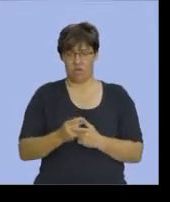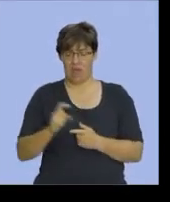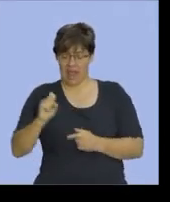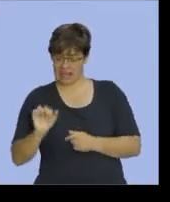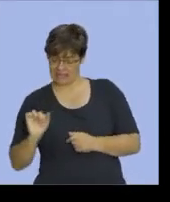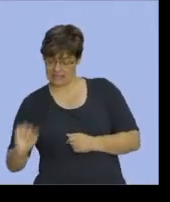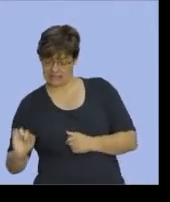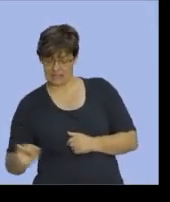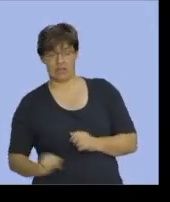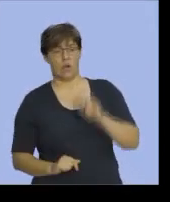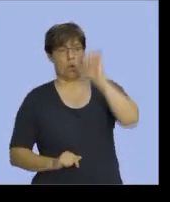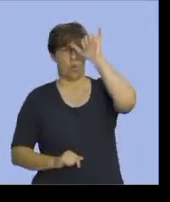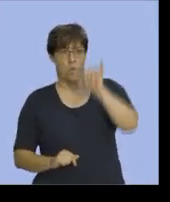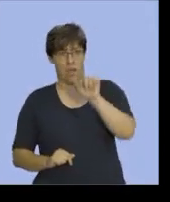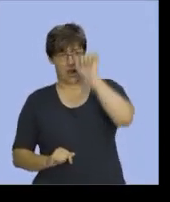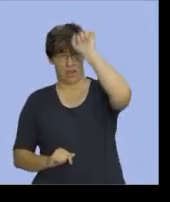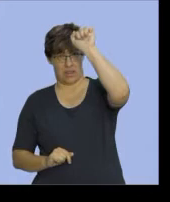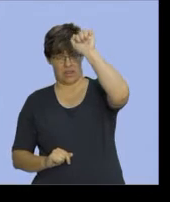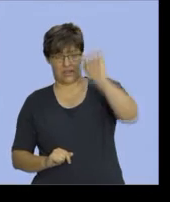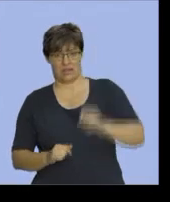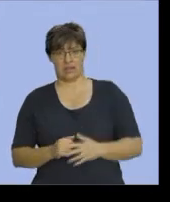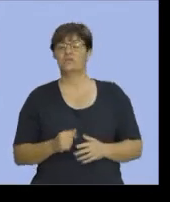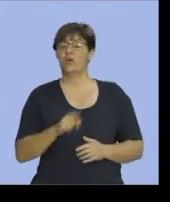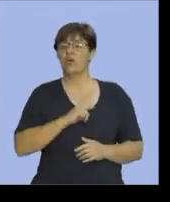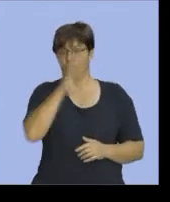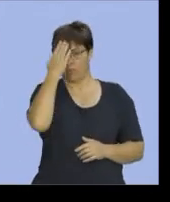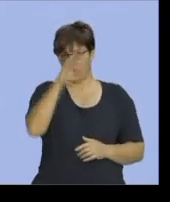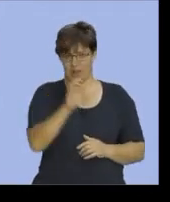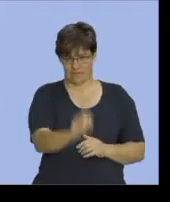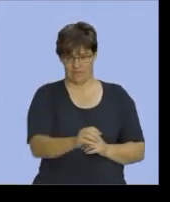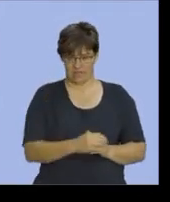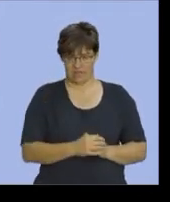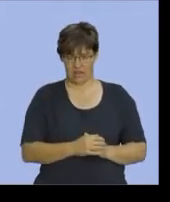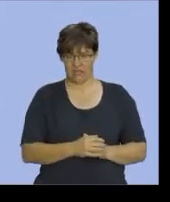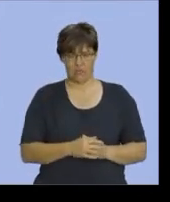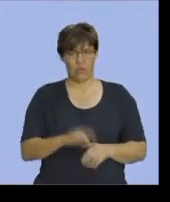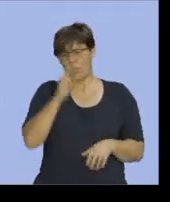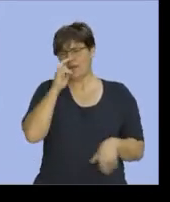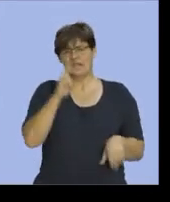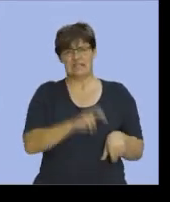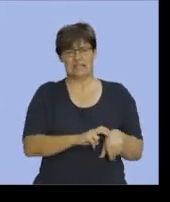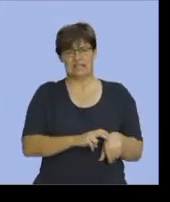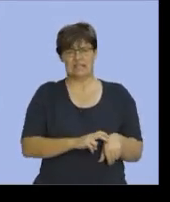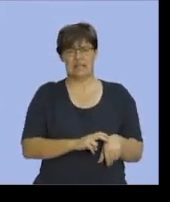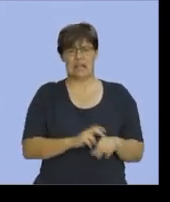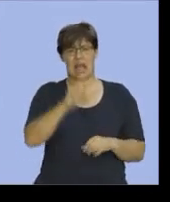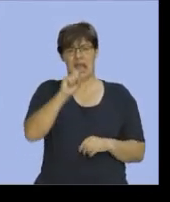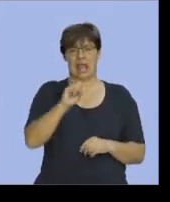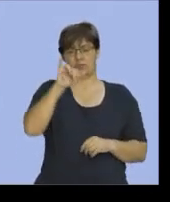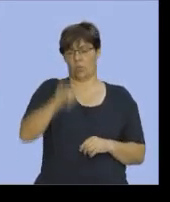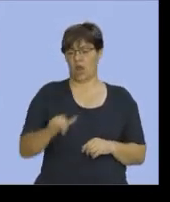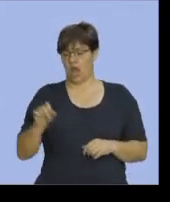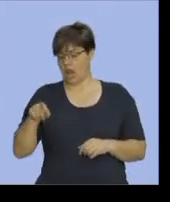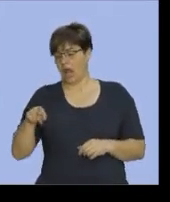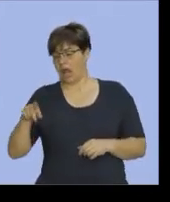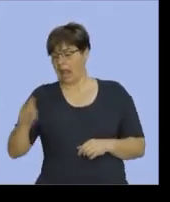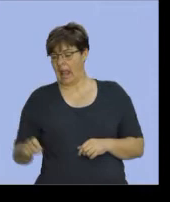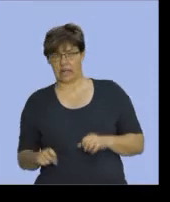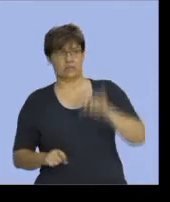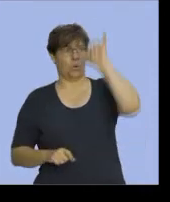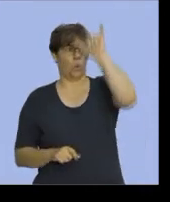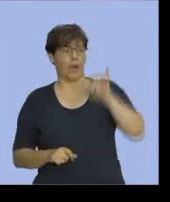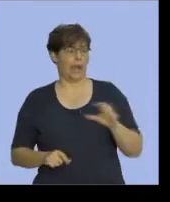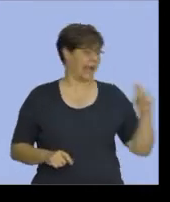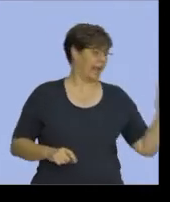x-axis and y-axis. So that's why we have them there. But you don't necessarily need to have x, y everywhere. So you don't need to